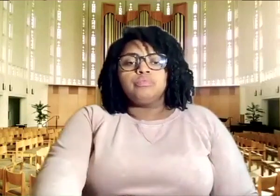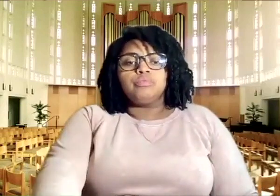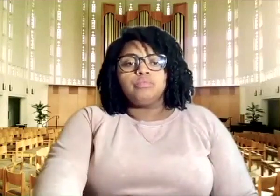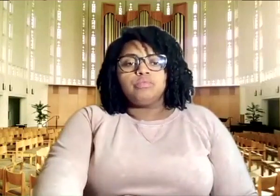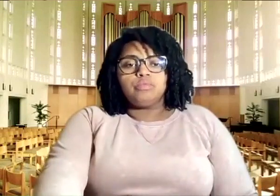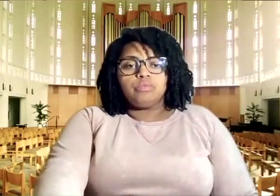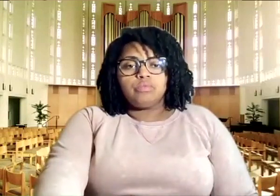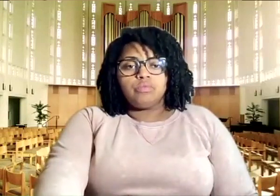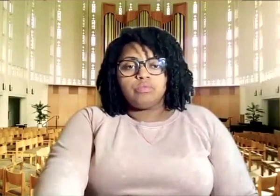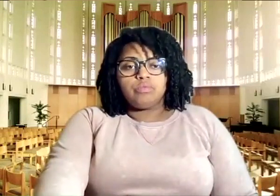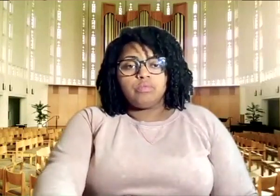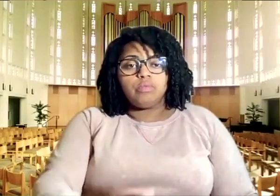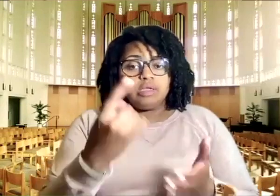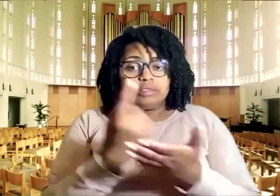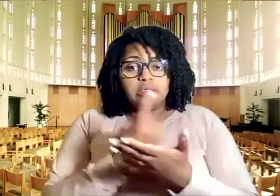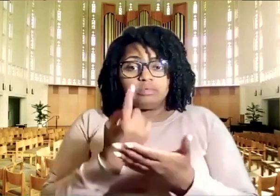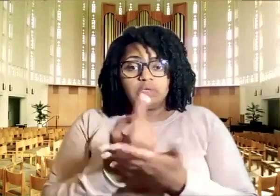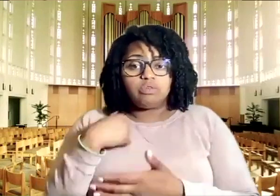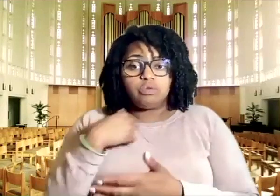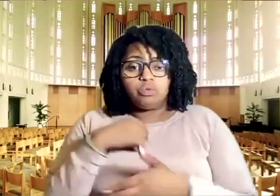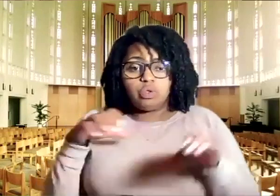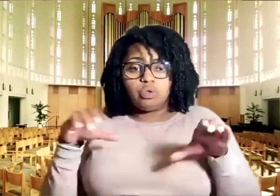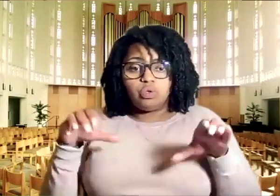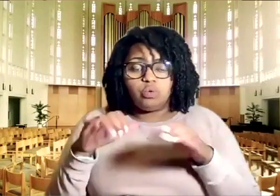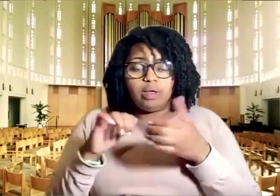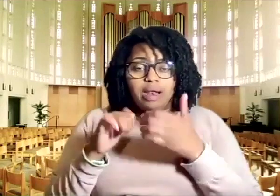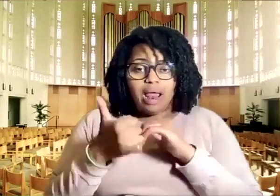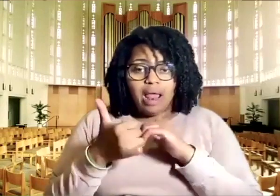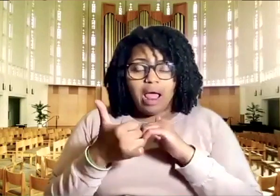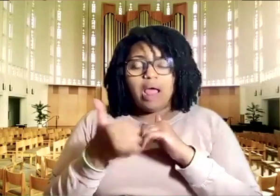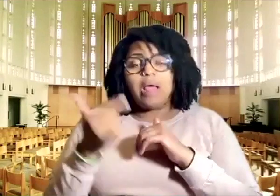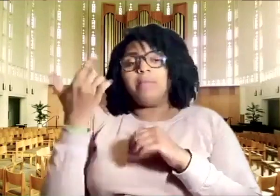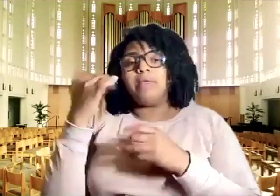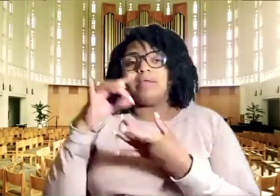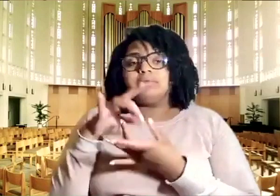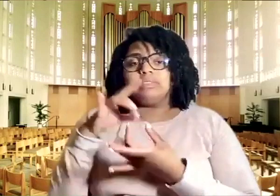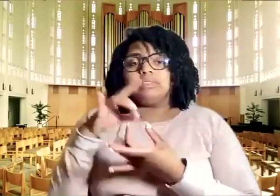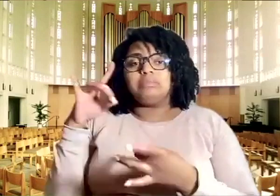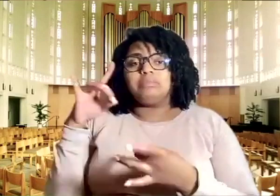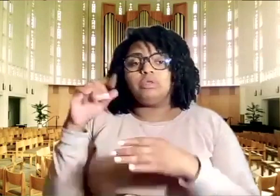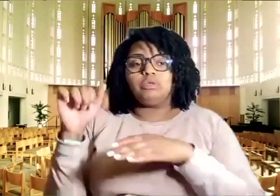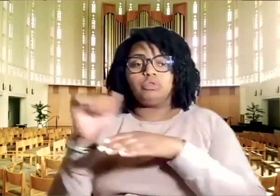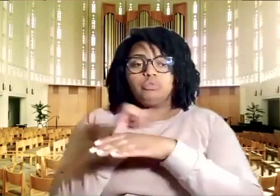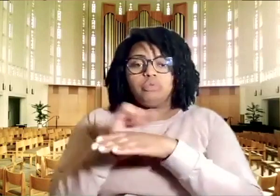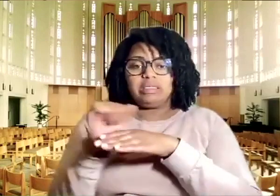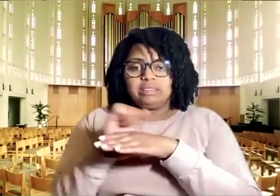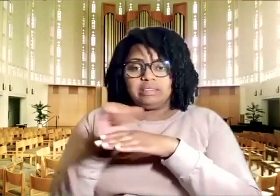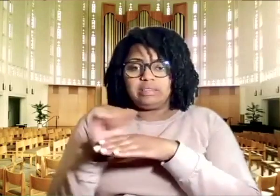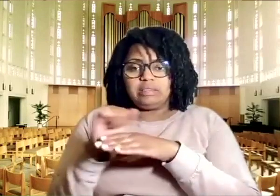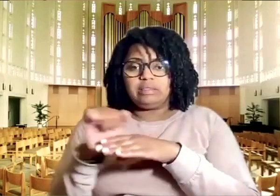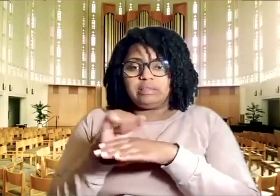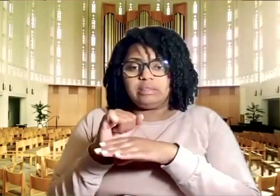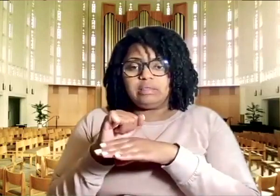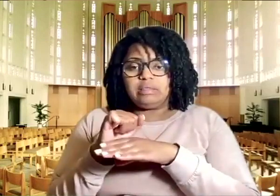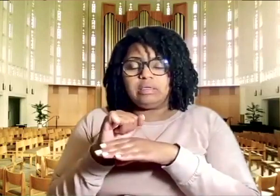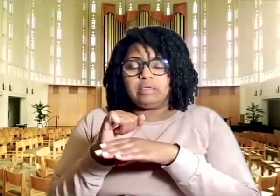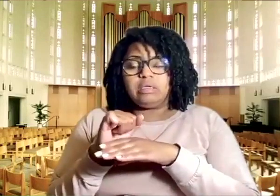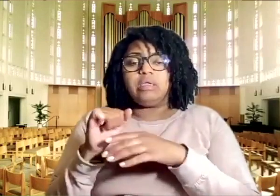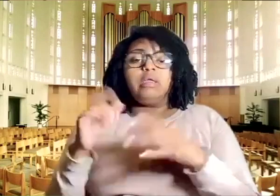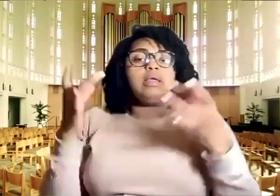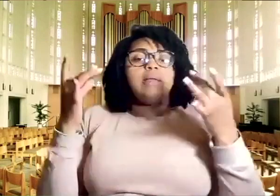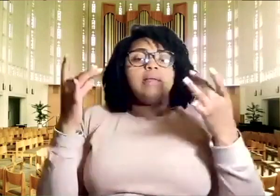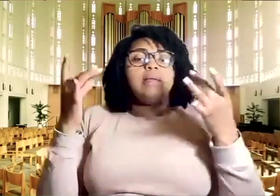Sometimes we do it by spiritual practice, by meditation, by eating